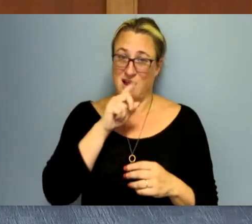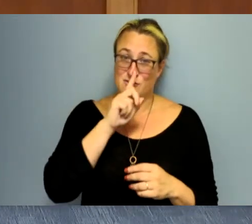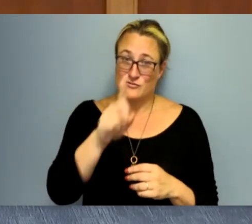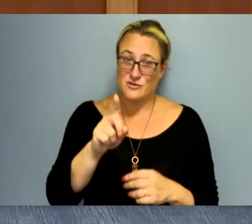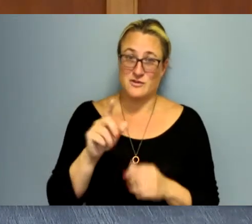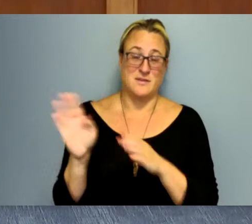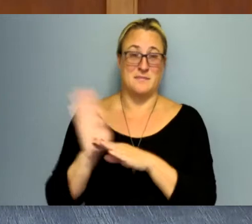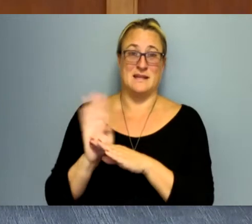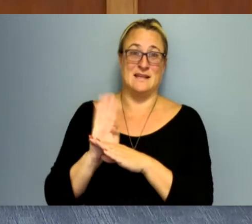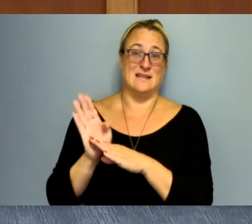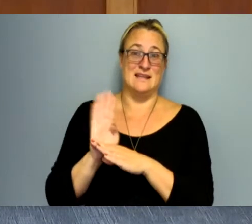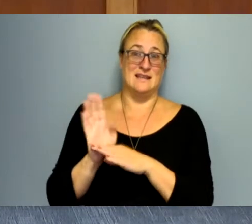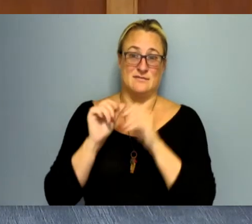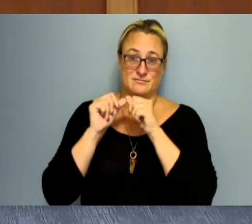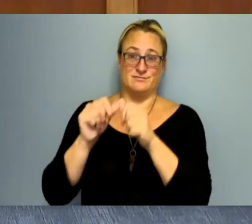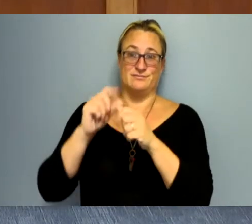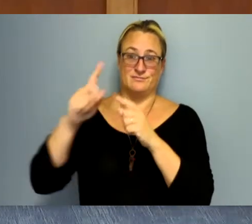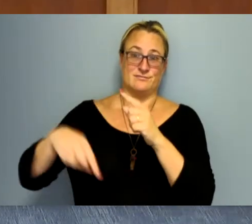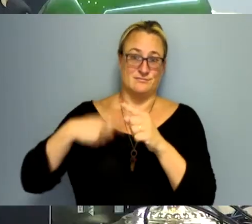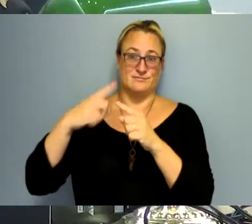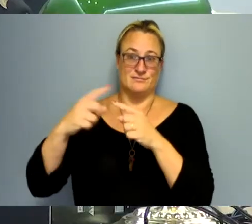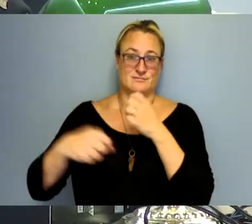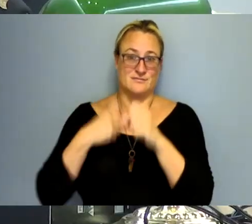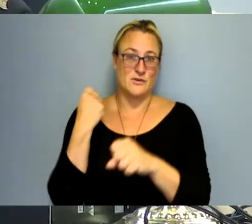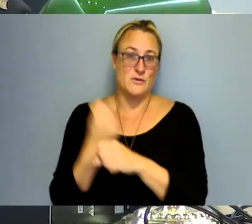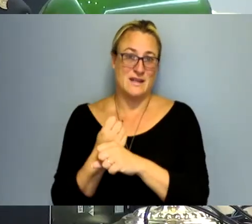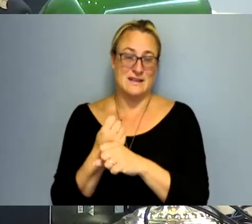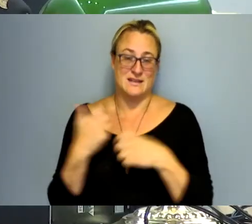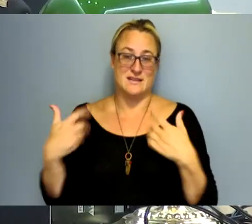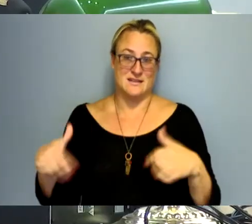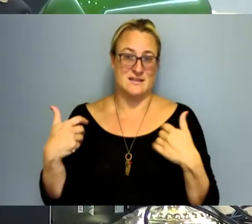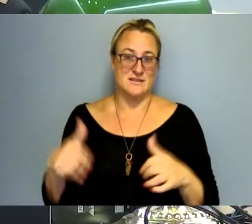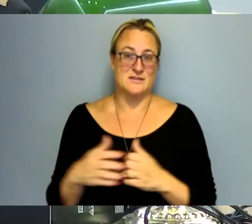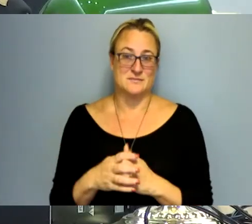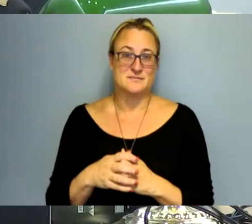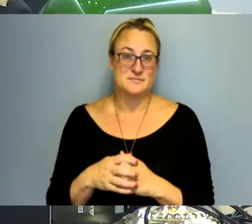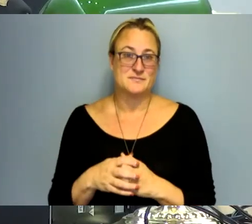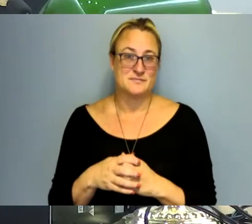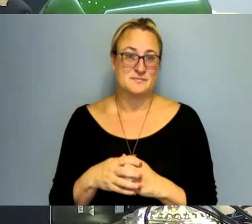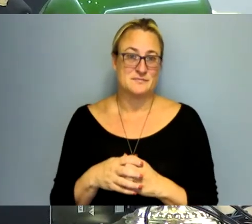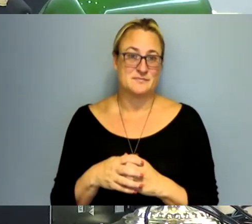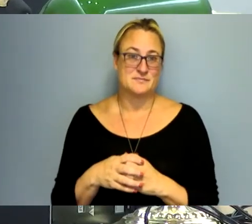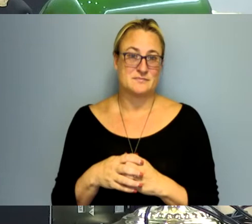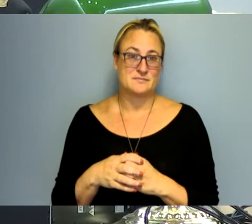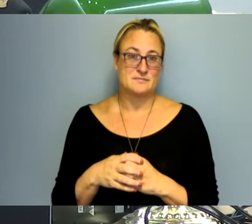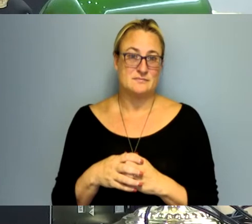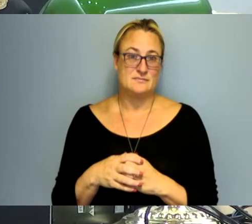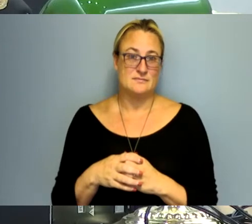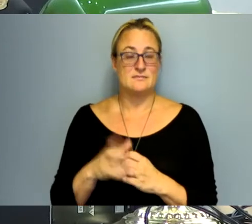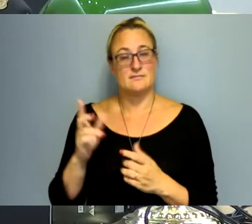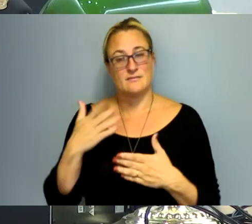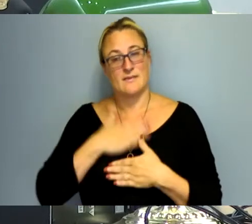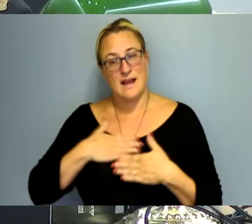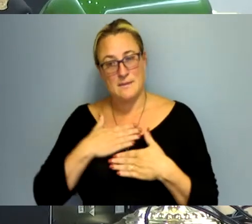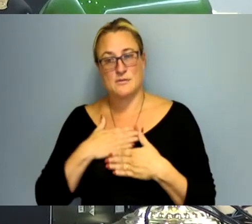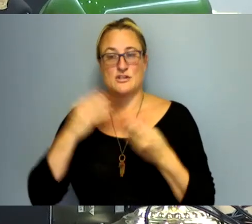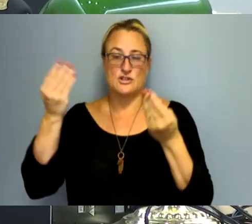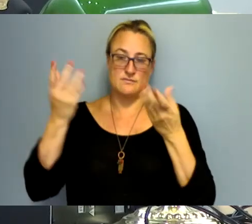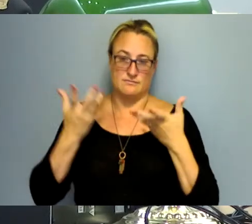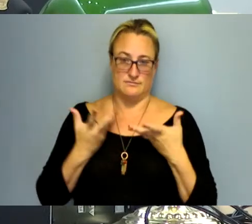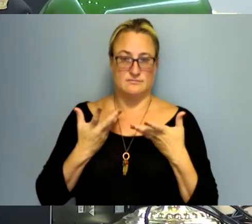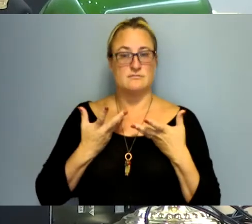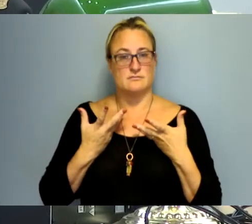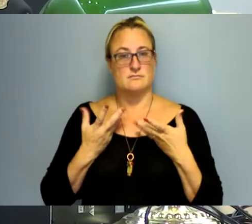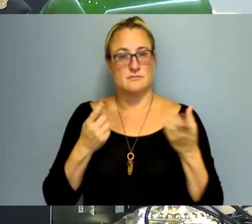they'd be stunned and shocked at how much work goes on otherwise. And I appreciate the update on some